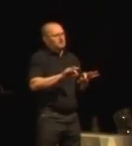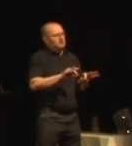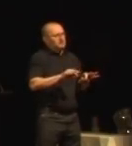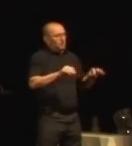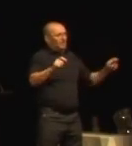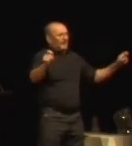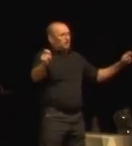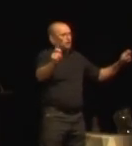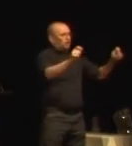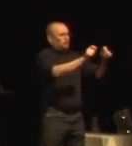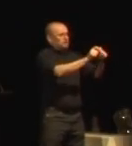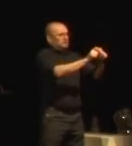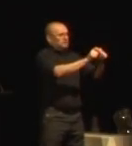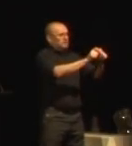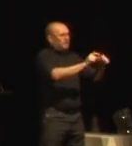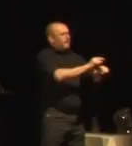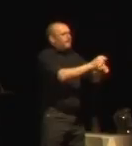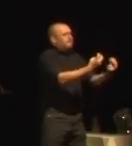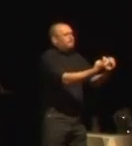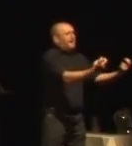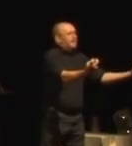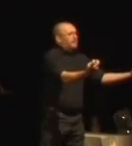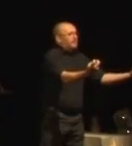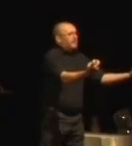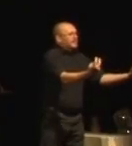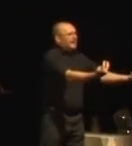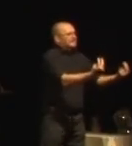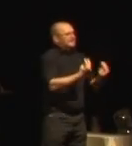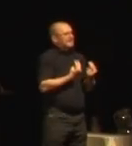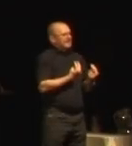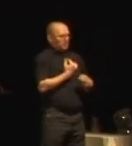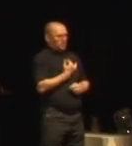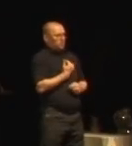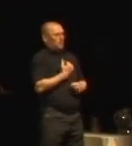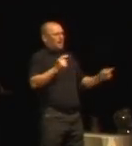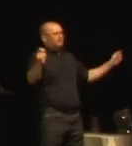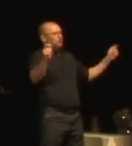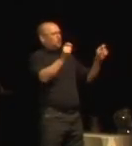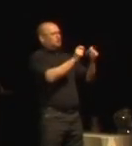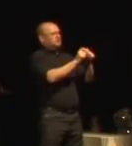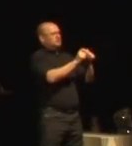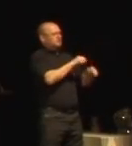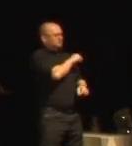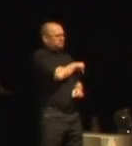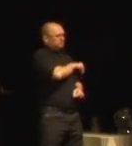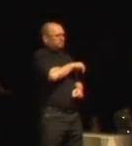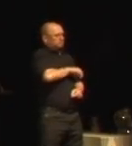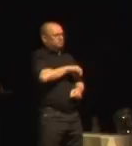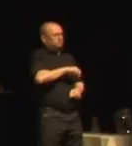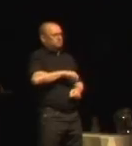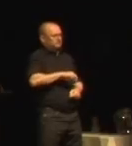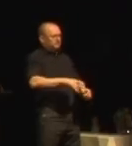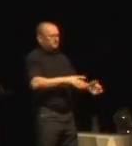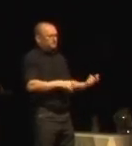curtain. So the panel couldn't see what they looked like, if they were a man or a woman, or what race they were. They could